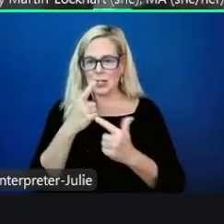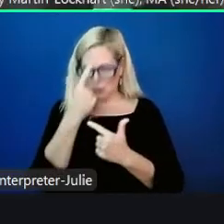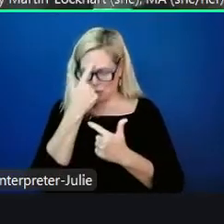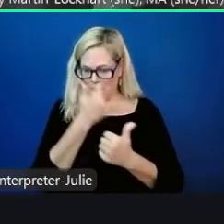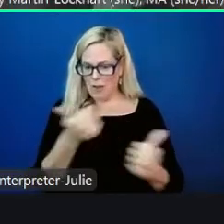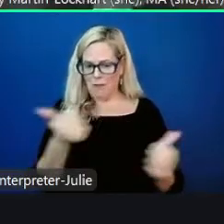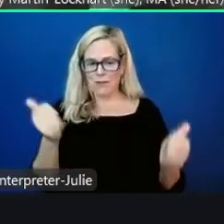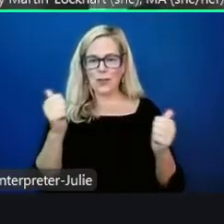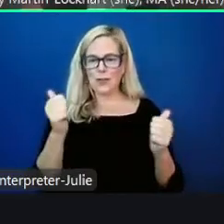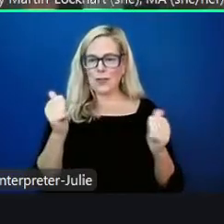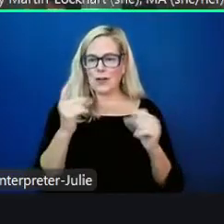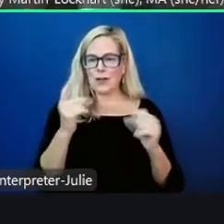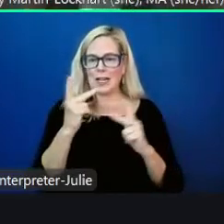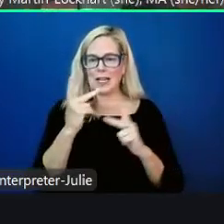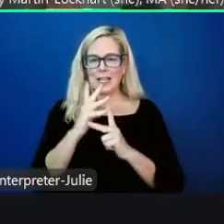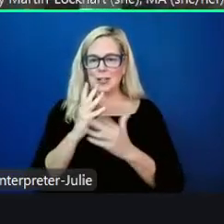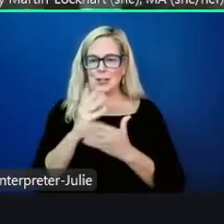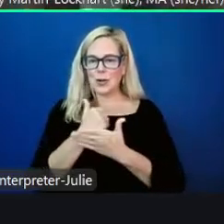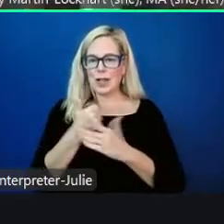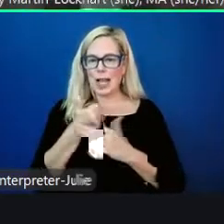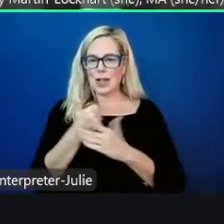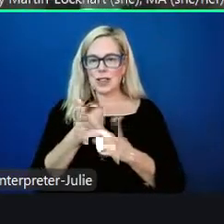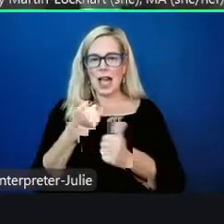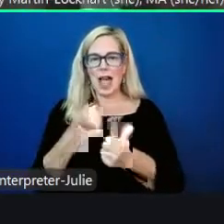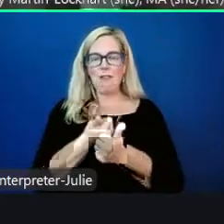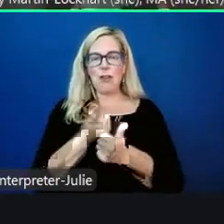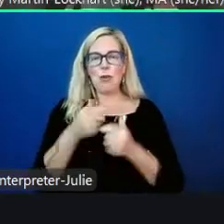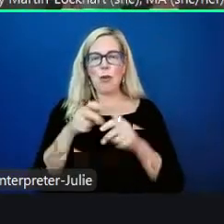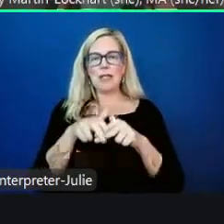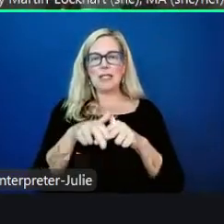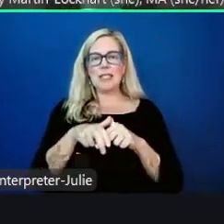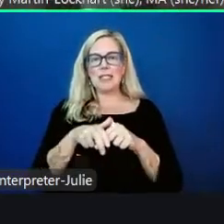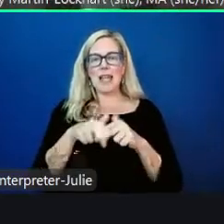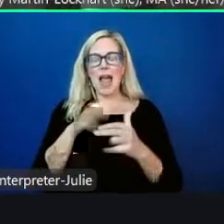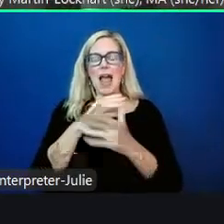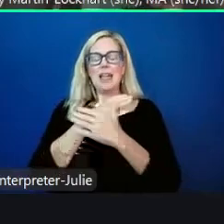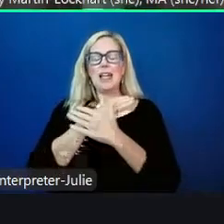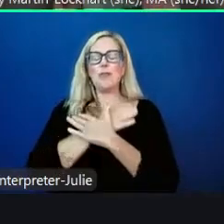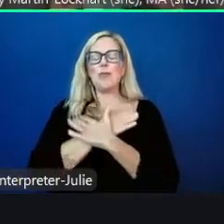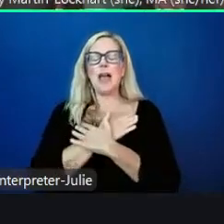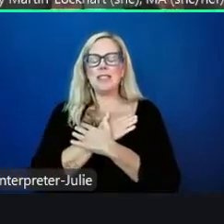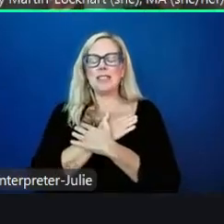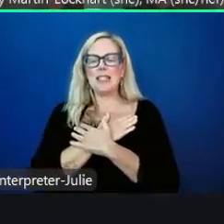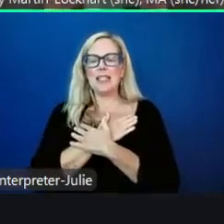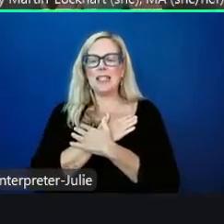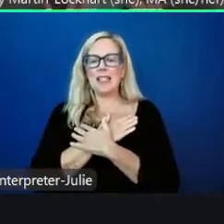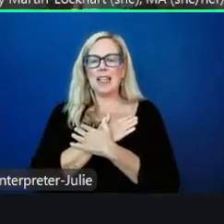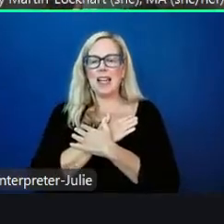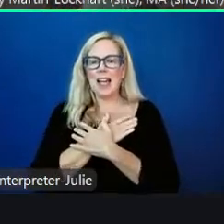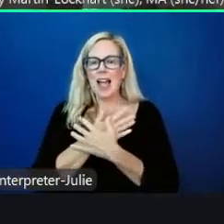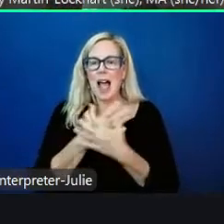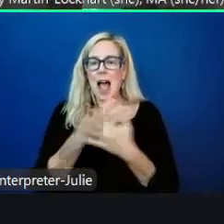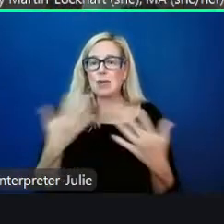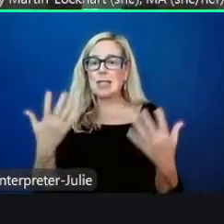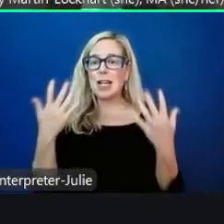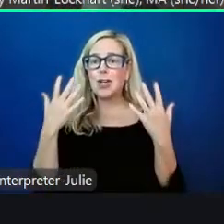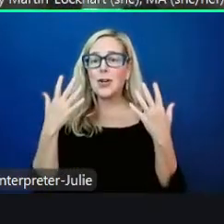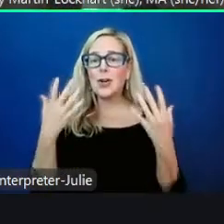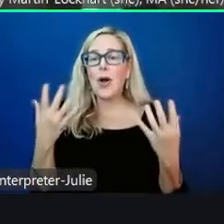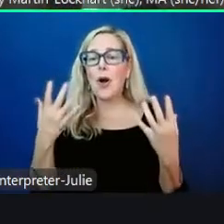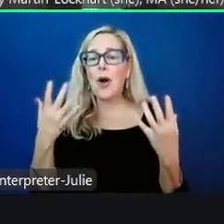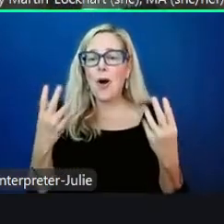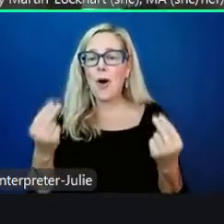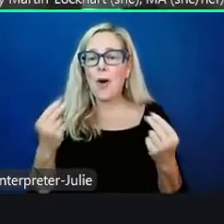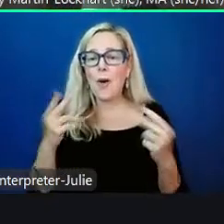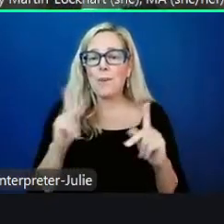too.' And then they just sat there and rested. And I was like, no, people are going to get so mad at them. And the comments